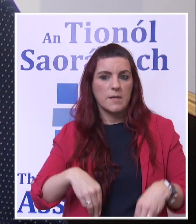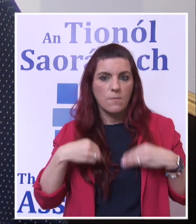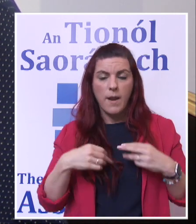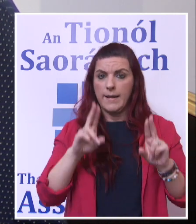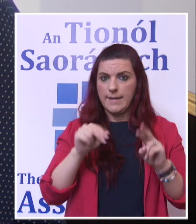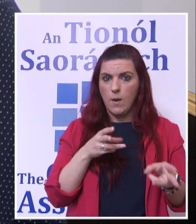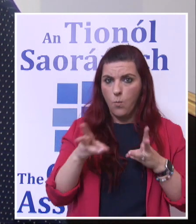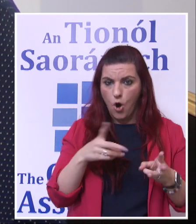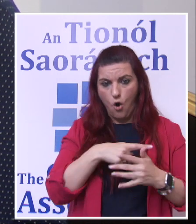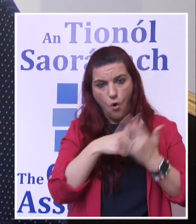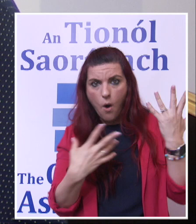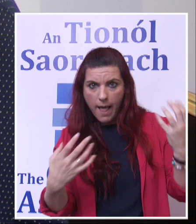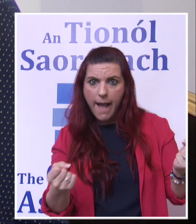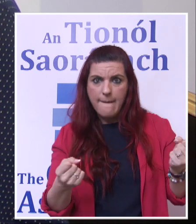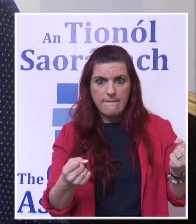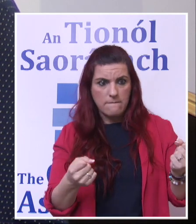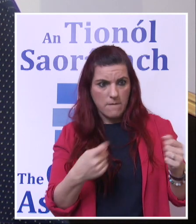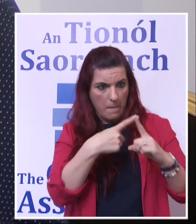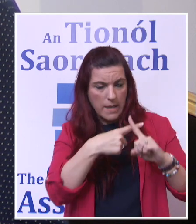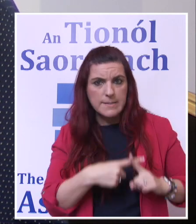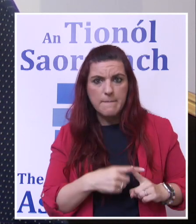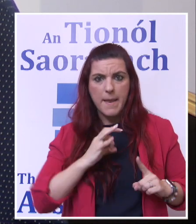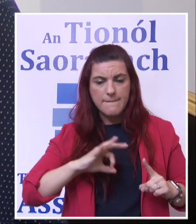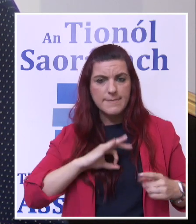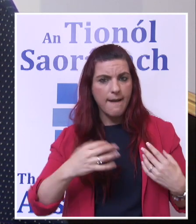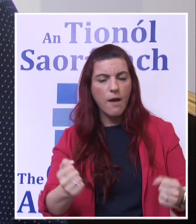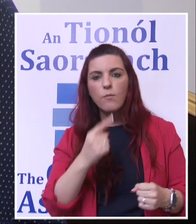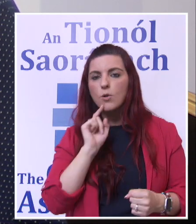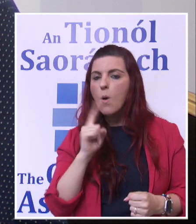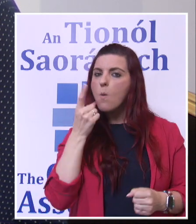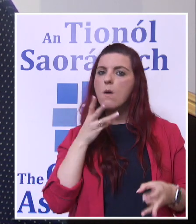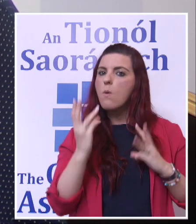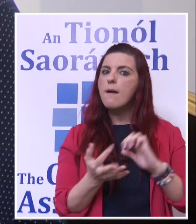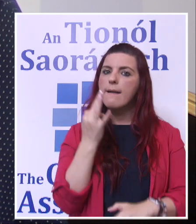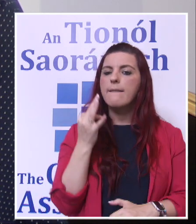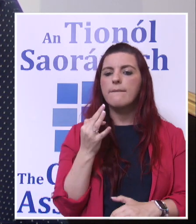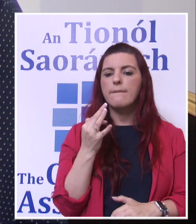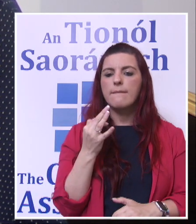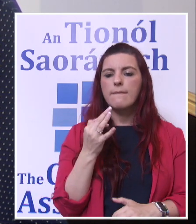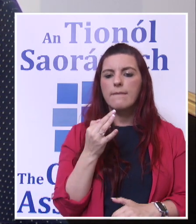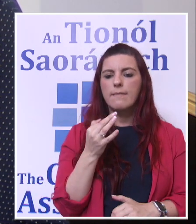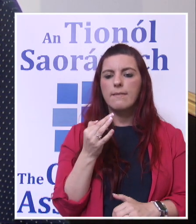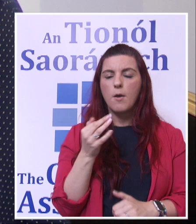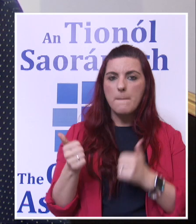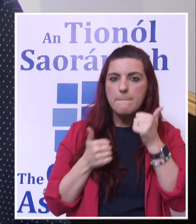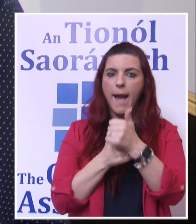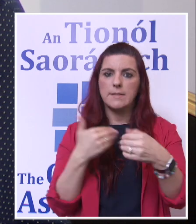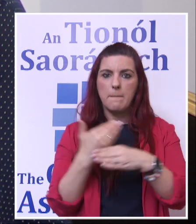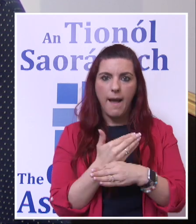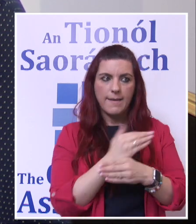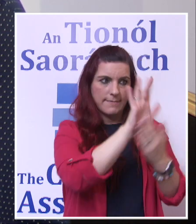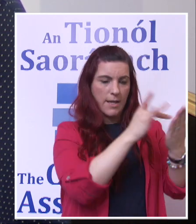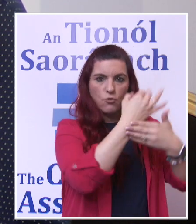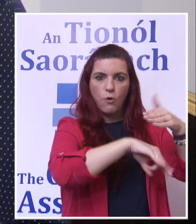work. They all have merit, but they can only work if they're backed by the government. So it is